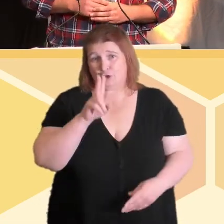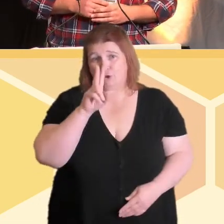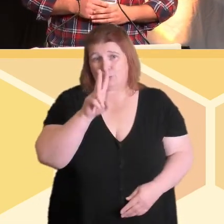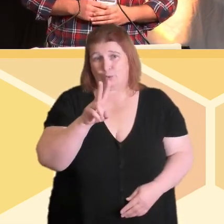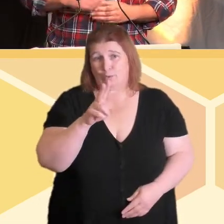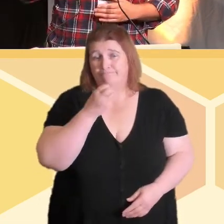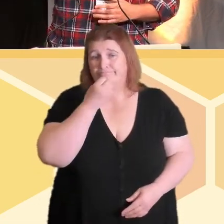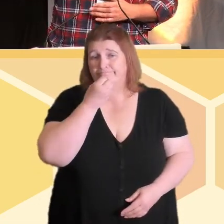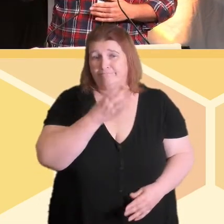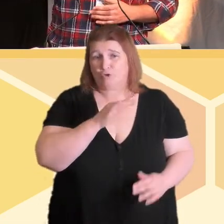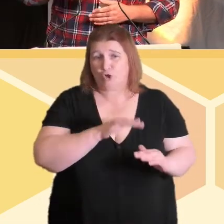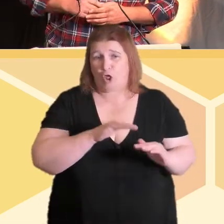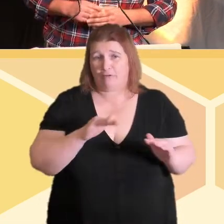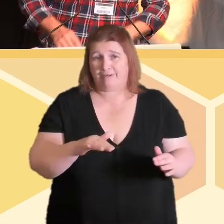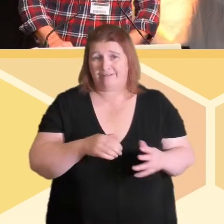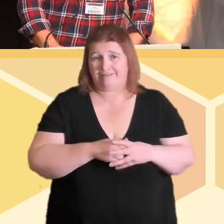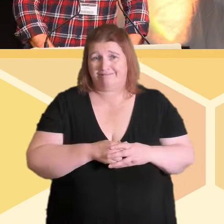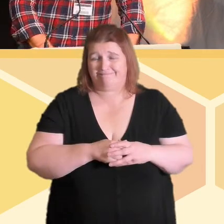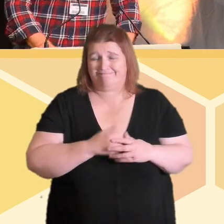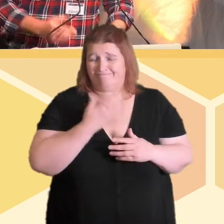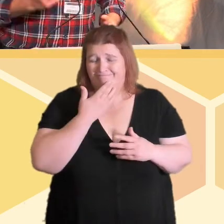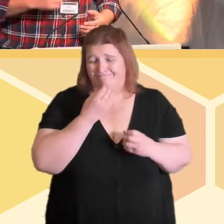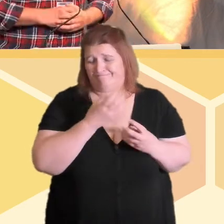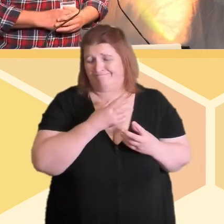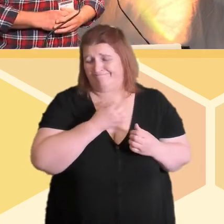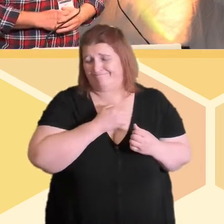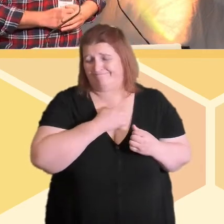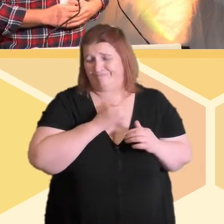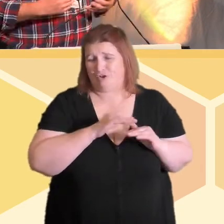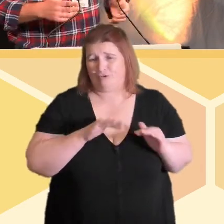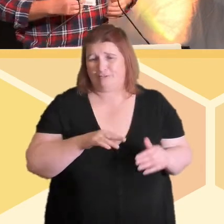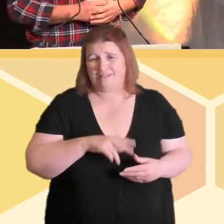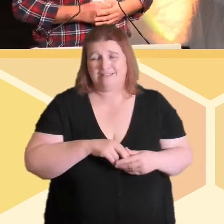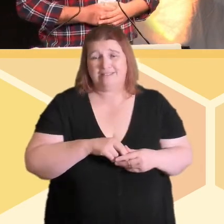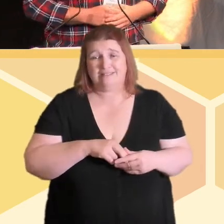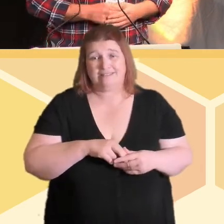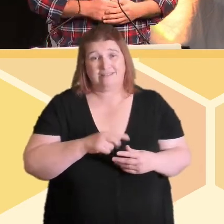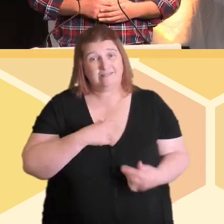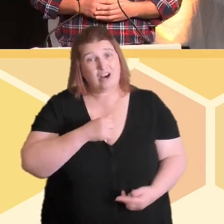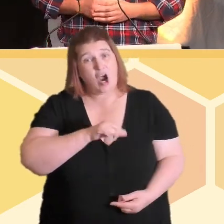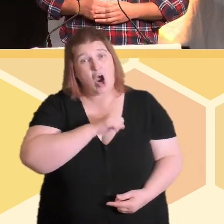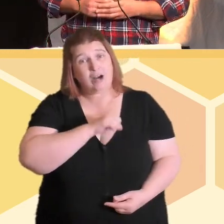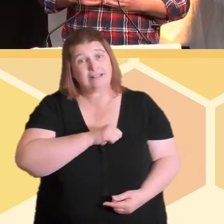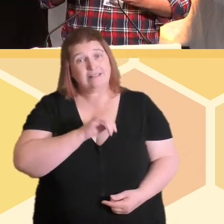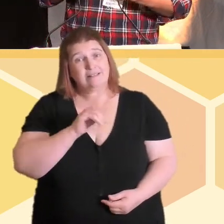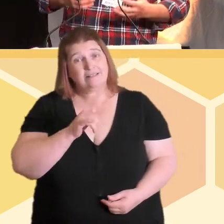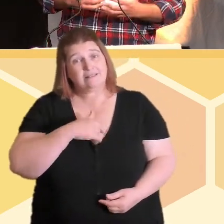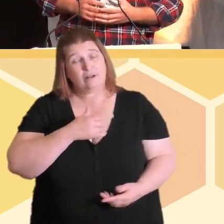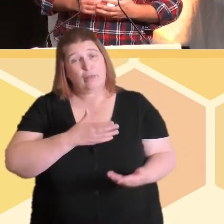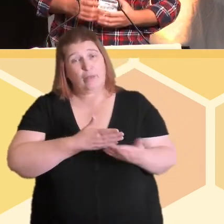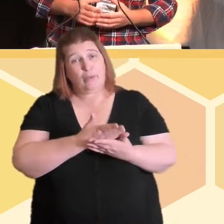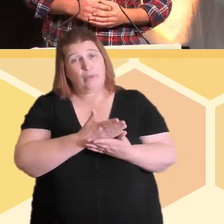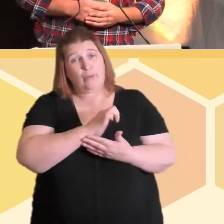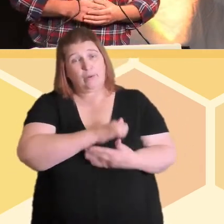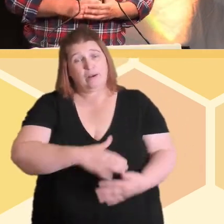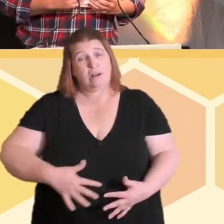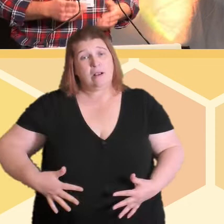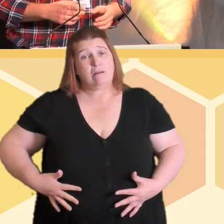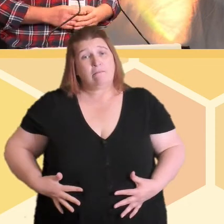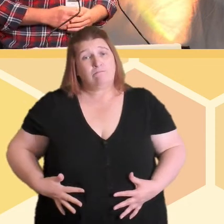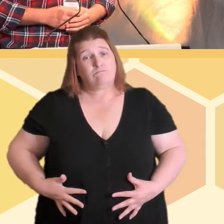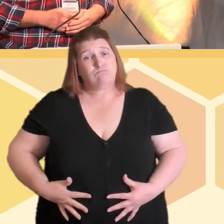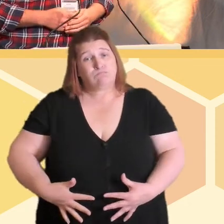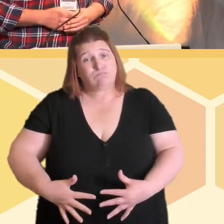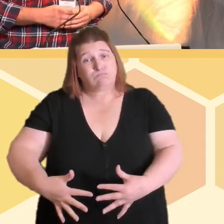beautiful children. I'll embarrass her on this when she reads it later, watches it later. But I'll be honest, at times during a very difficult pregnancy and